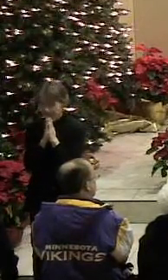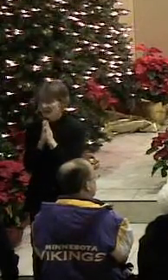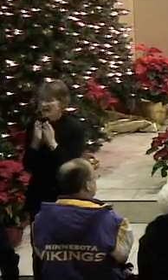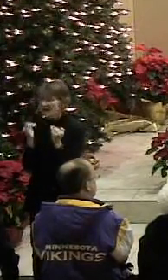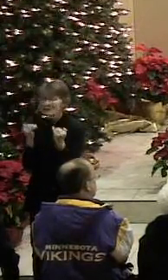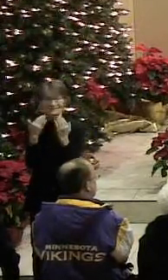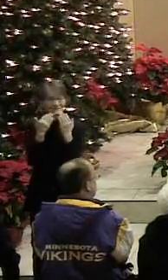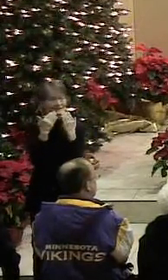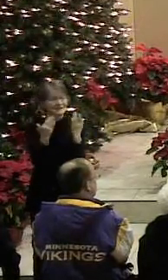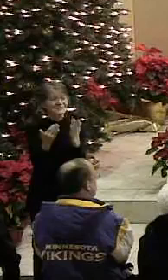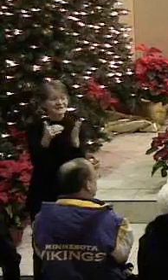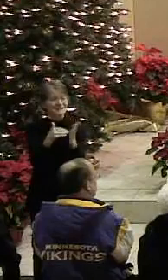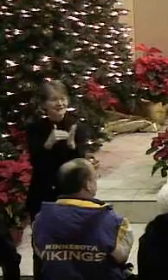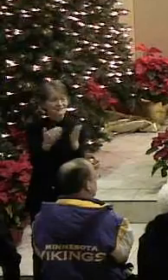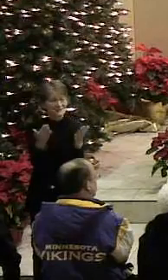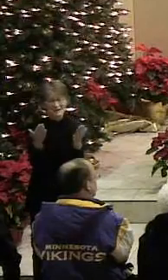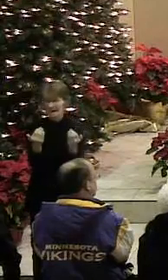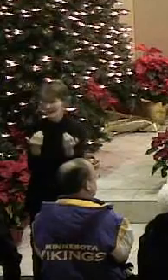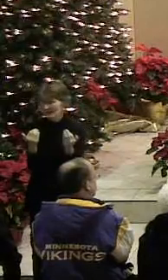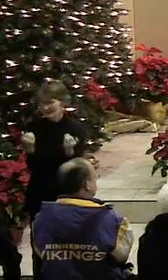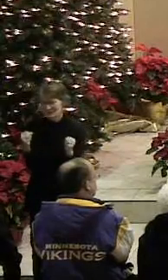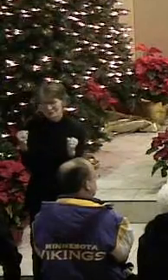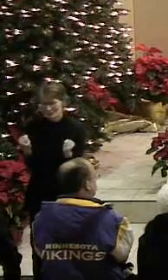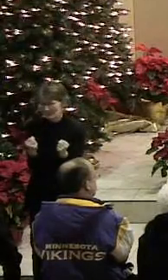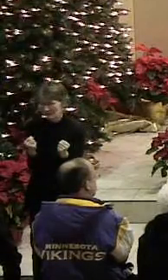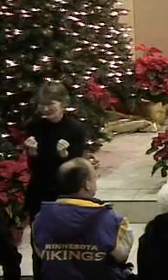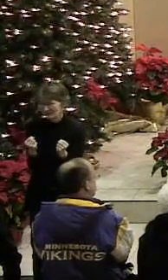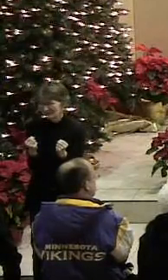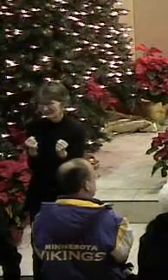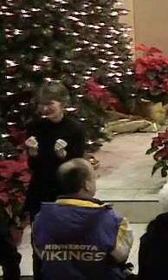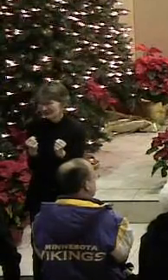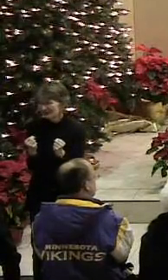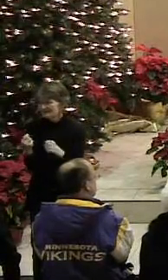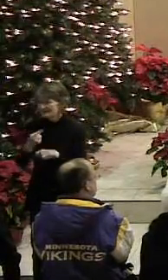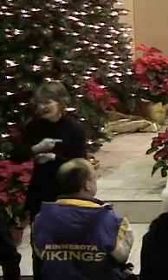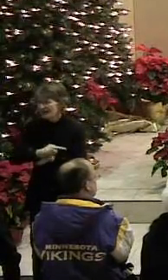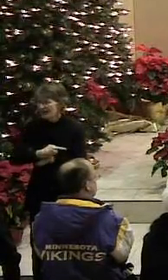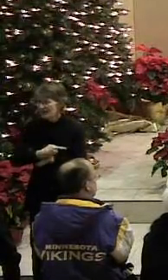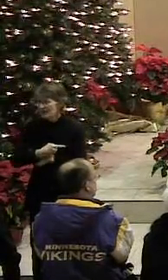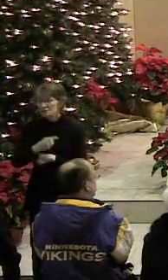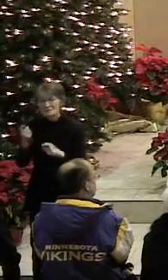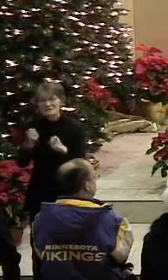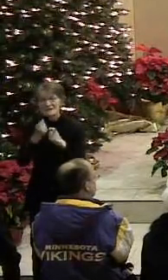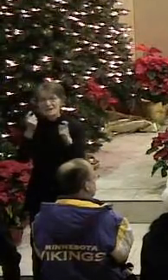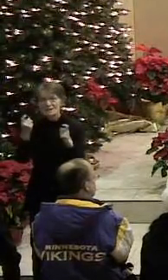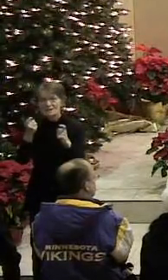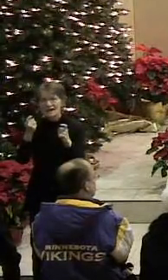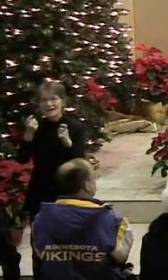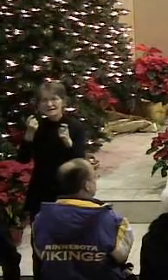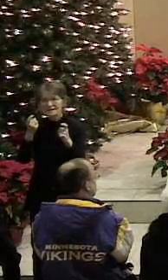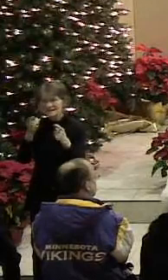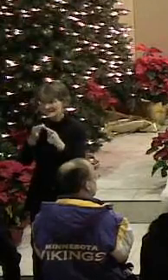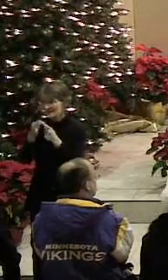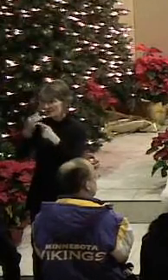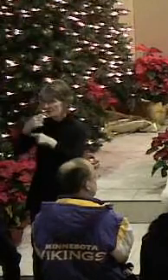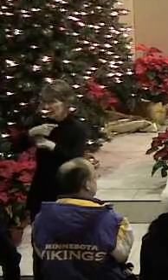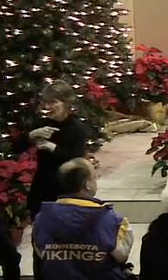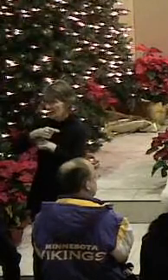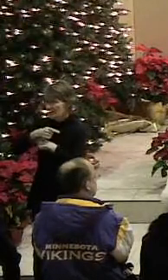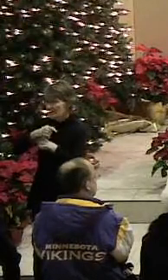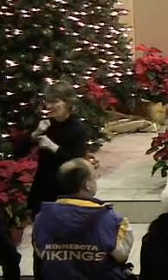I want to thank you again for coming on this this cold and frigid New Year's Day to celebrate this solemnity of Mary, Mother of God.